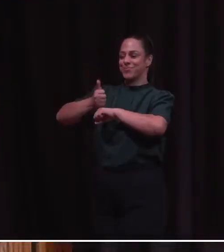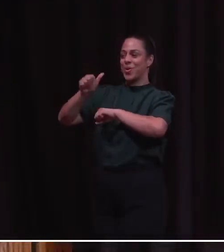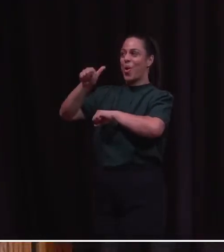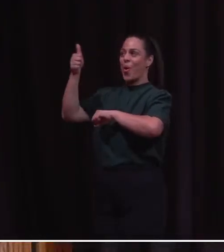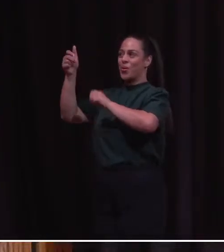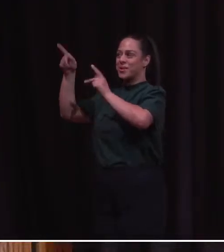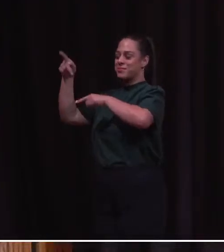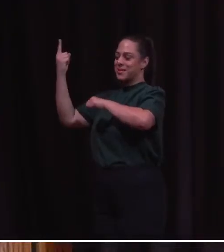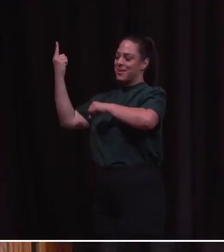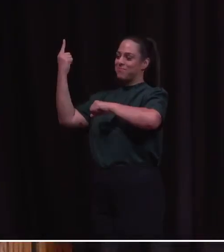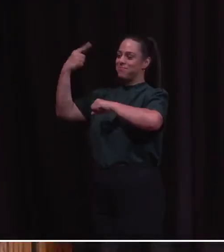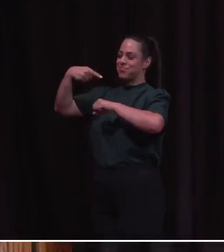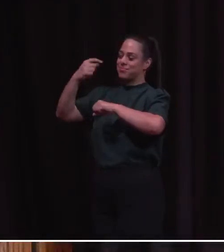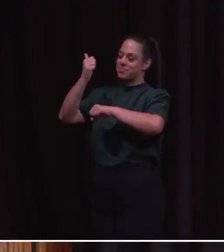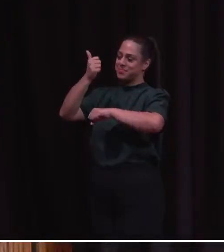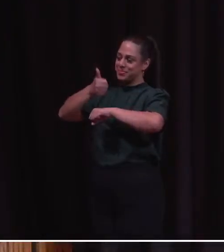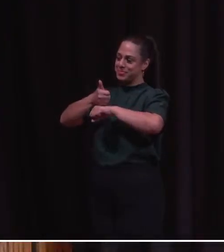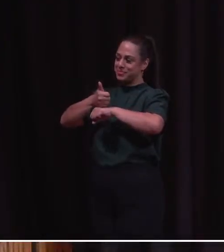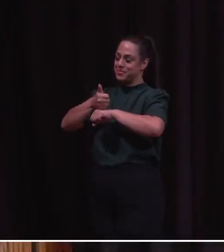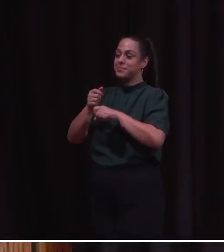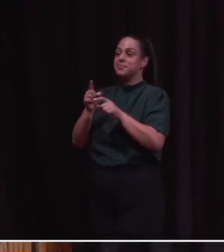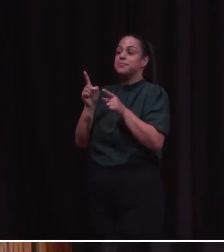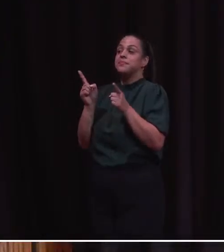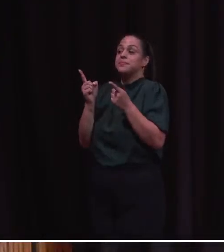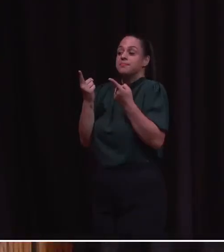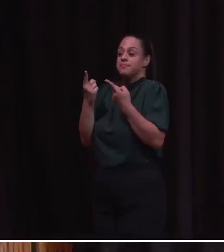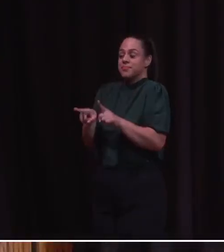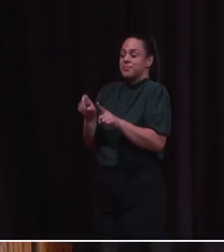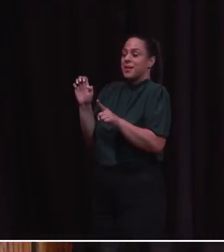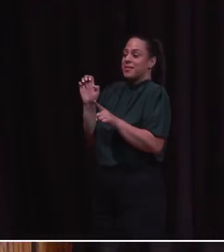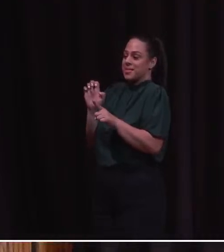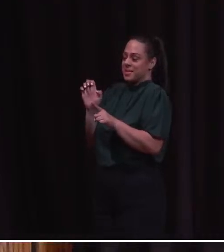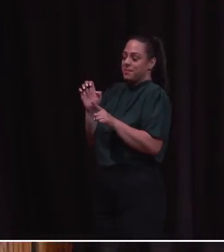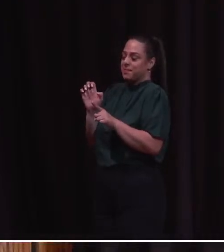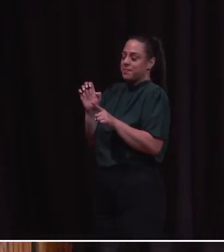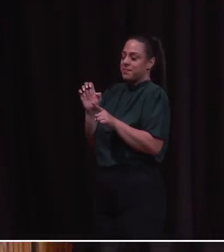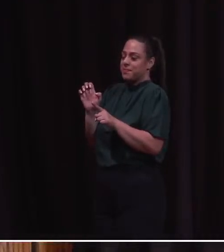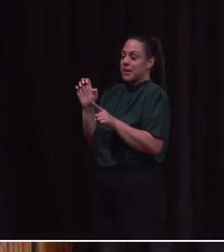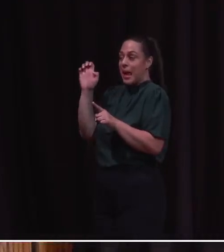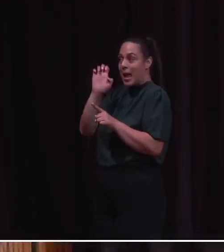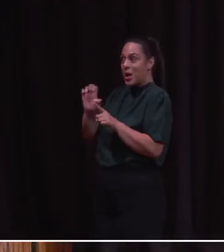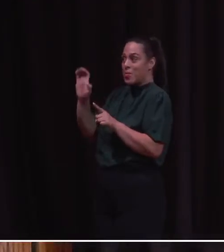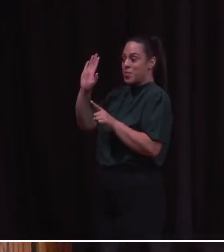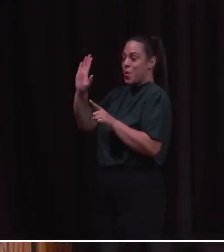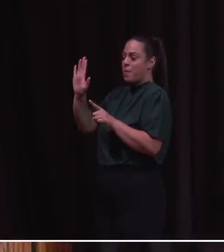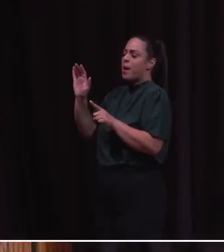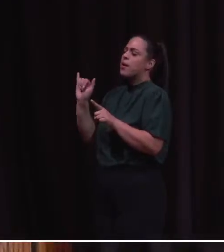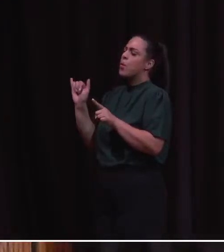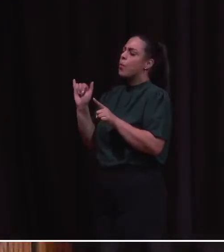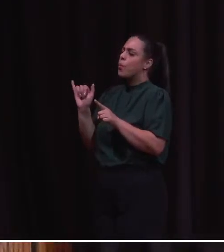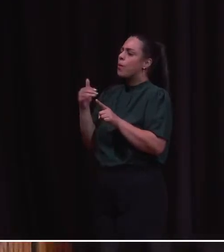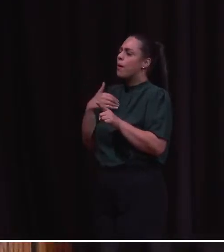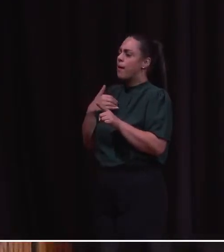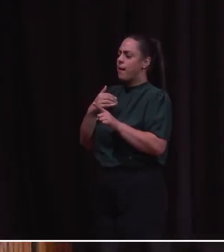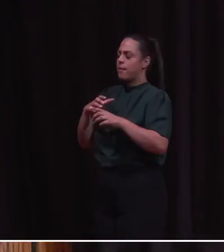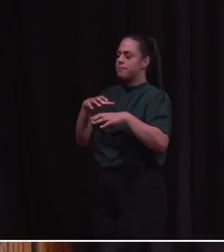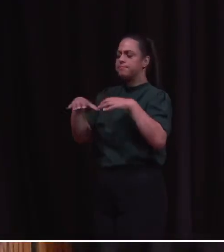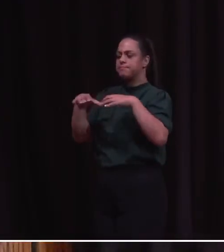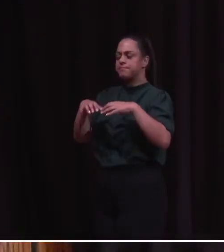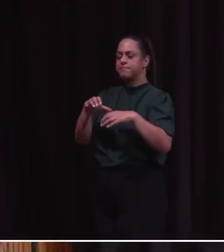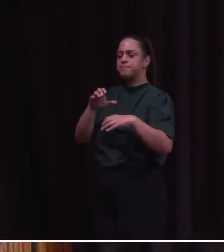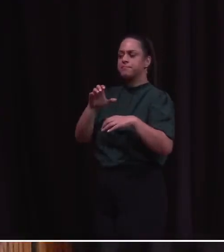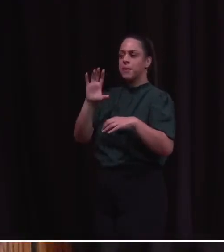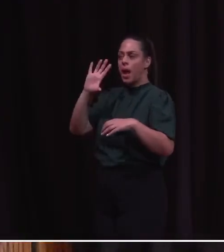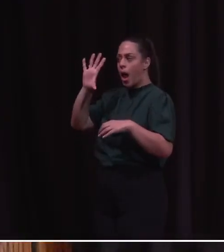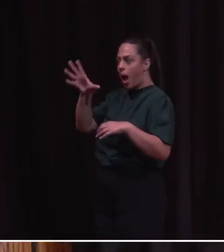the unequal power dynamics between Africa as one region of the world and Europe and America as